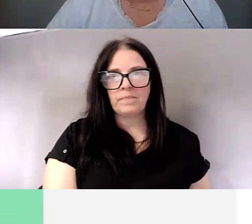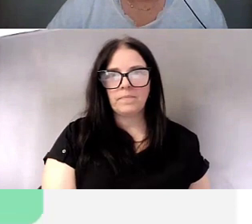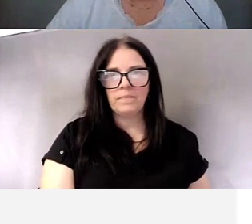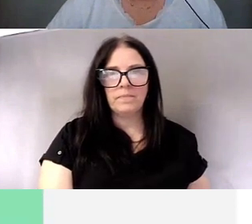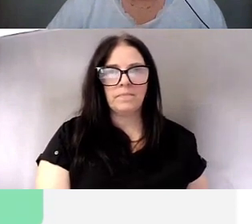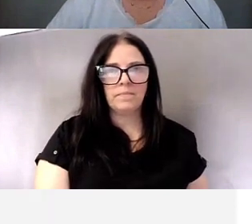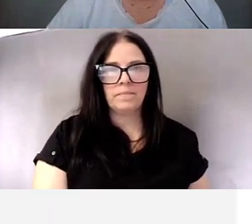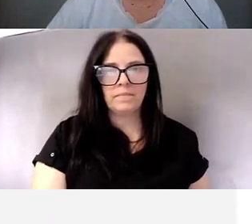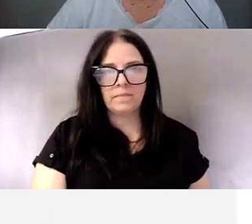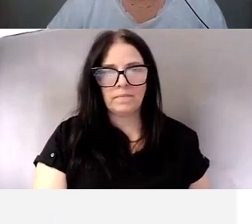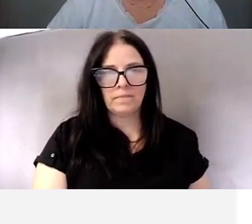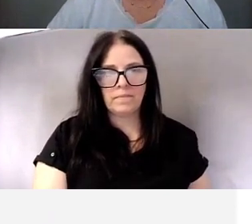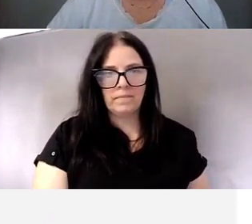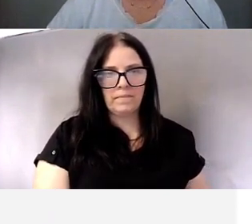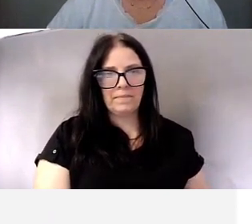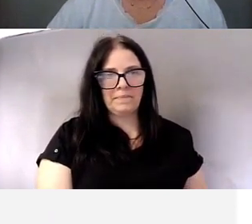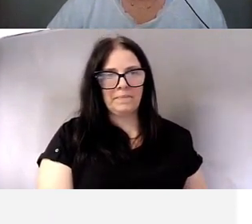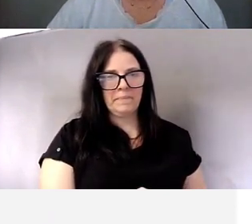Okay.